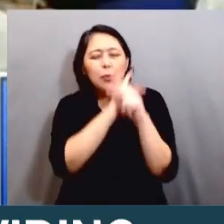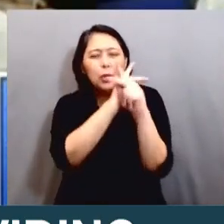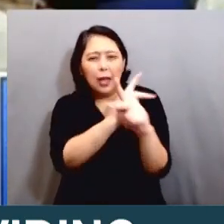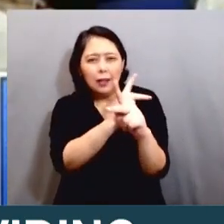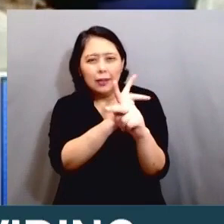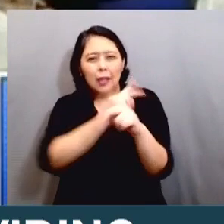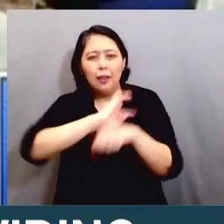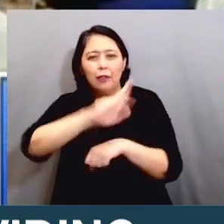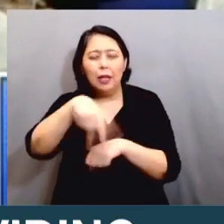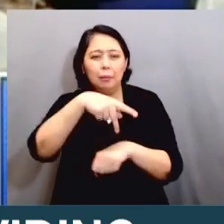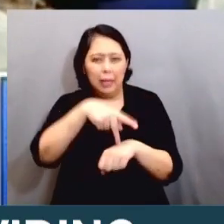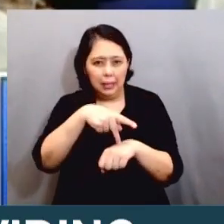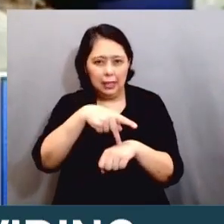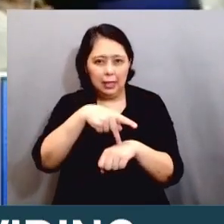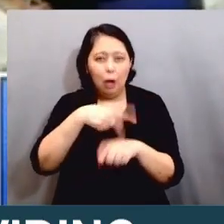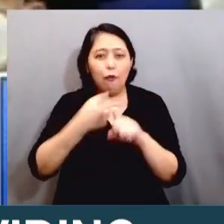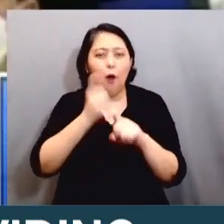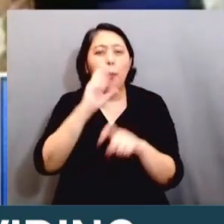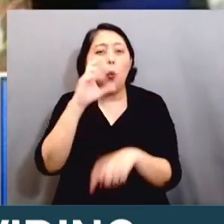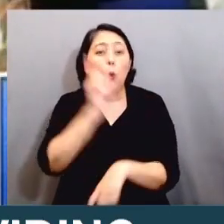our democratic institution.